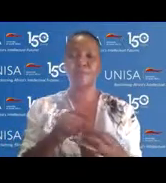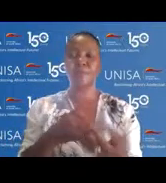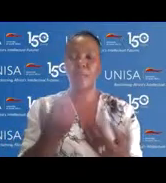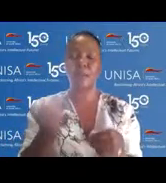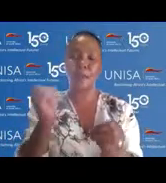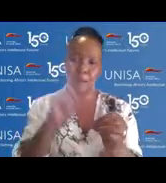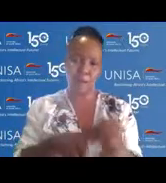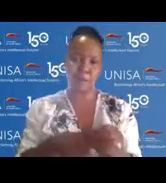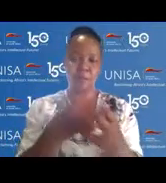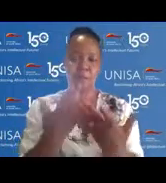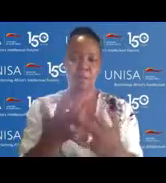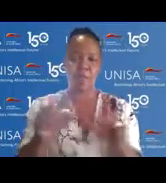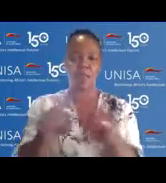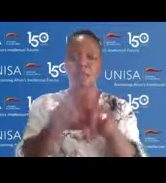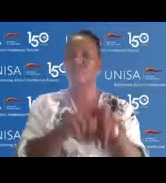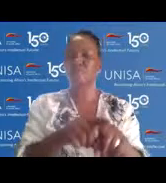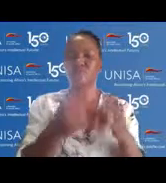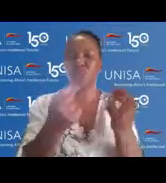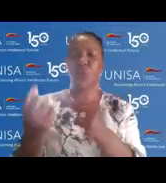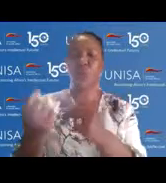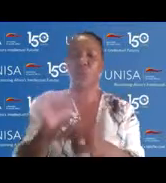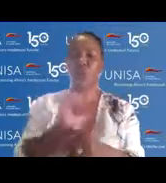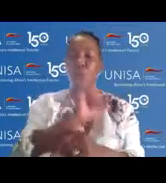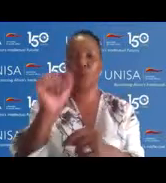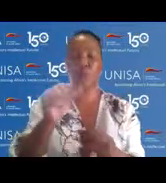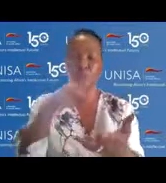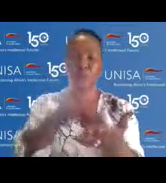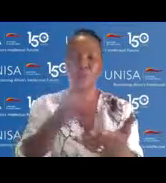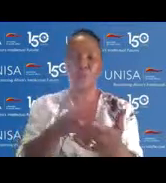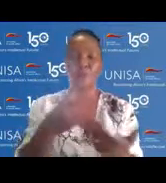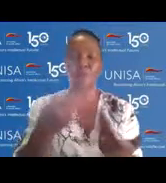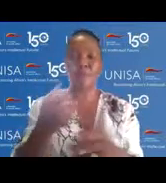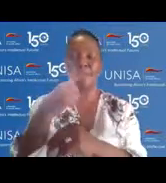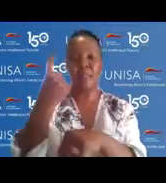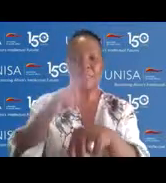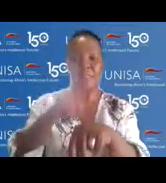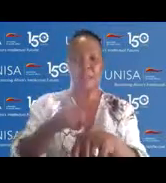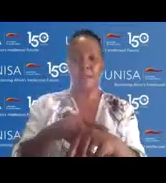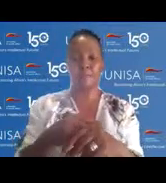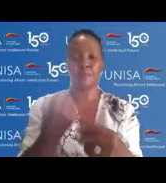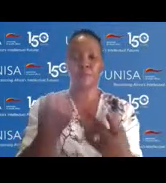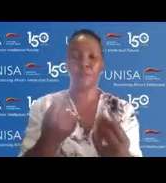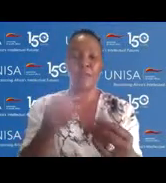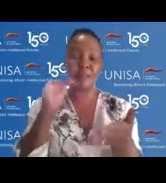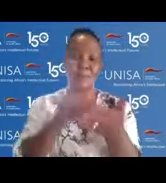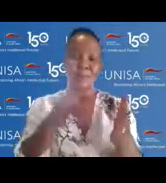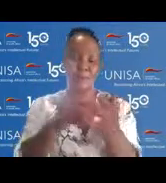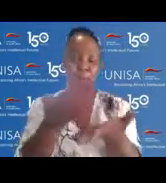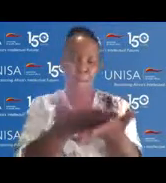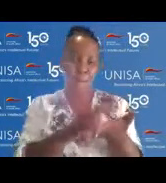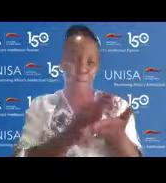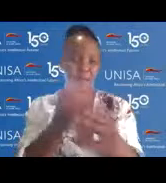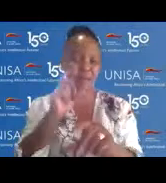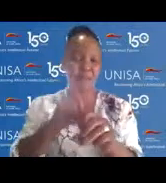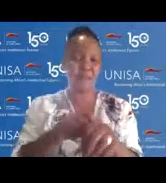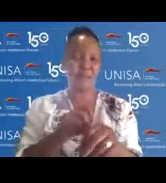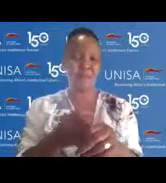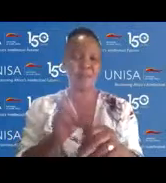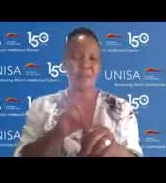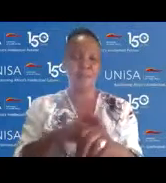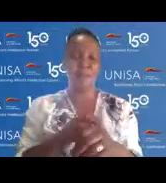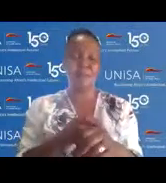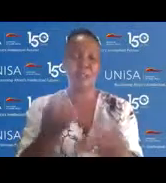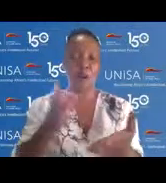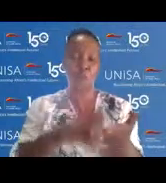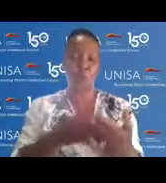Modules and for your exams. Now, the first time you're going to reach this page, you need to click on Enroll Me. So just